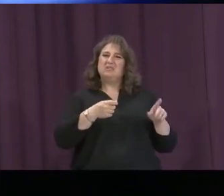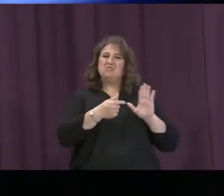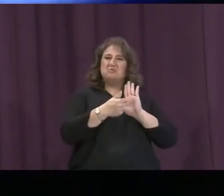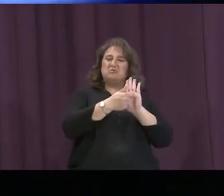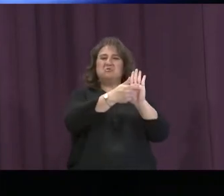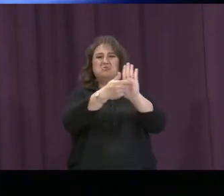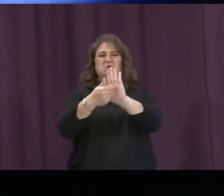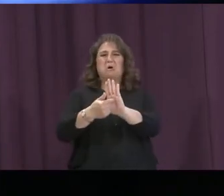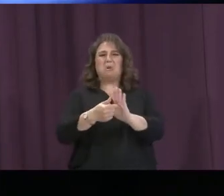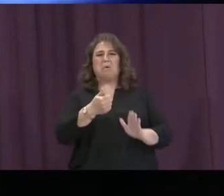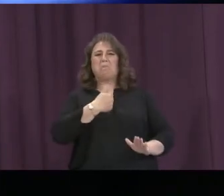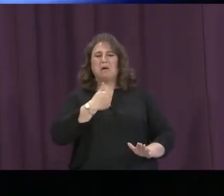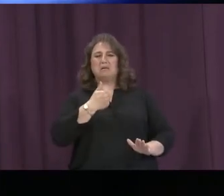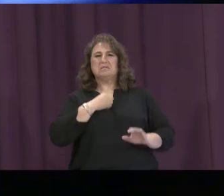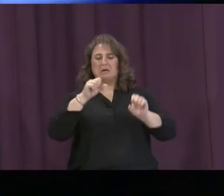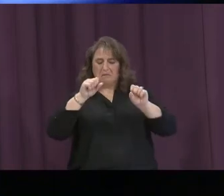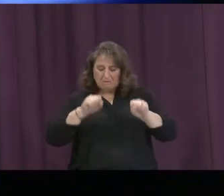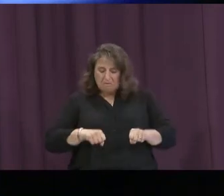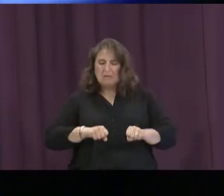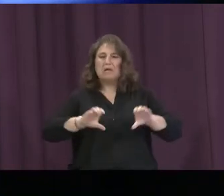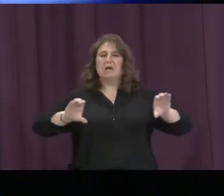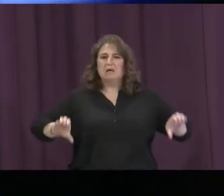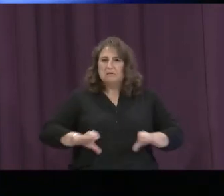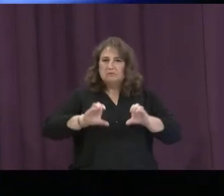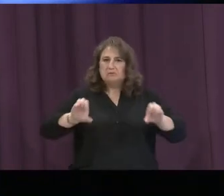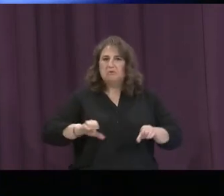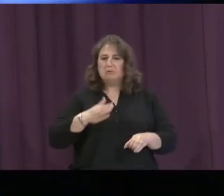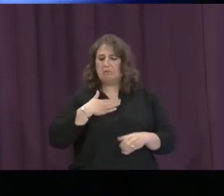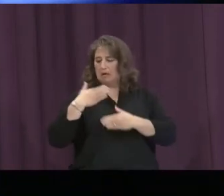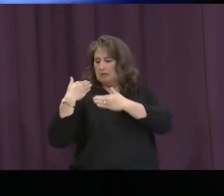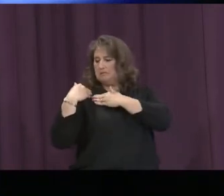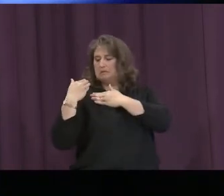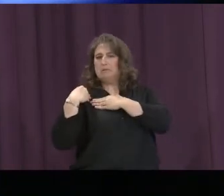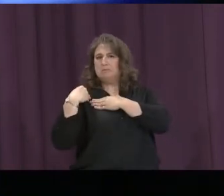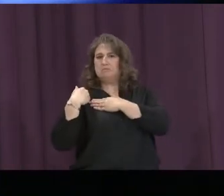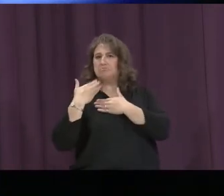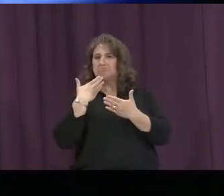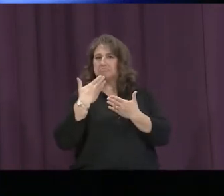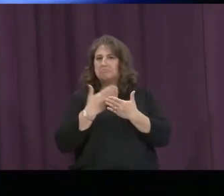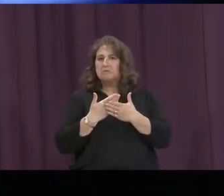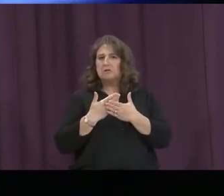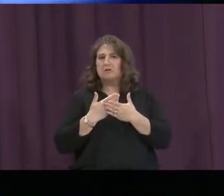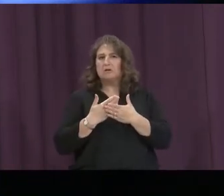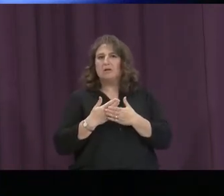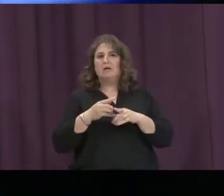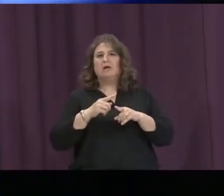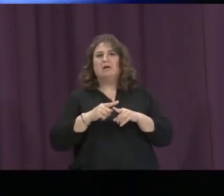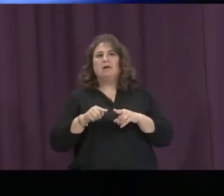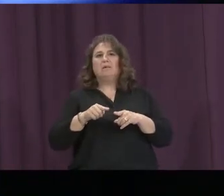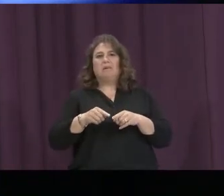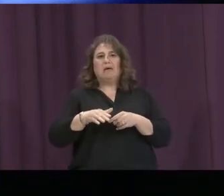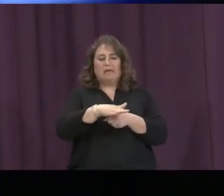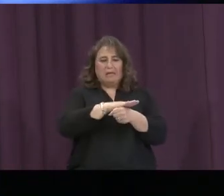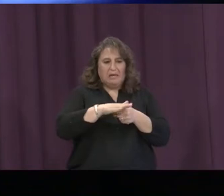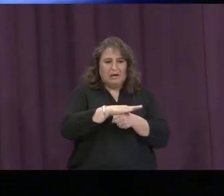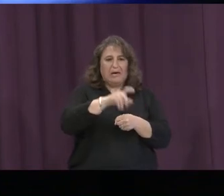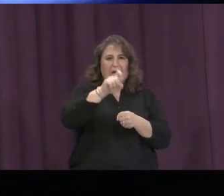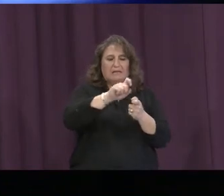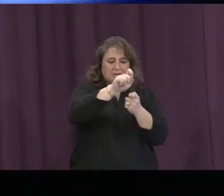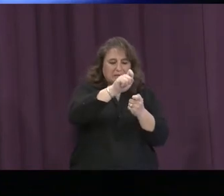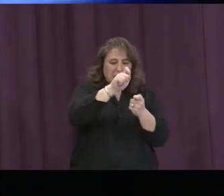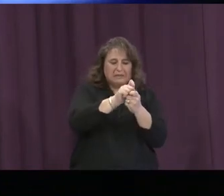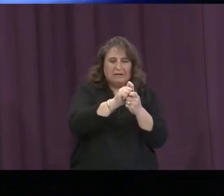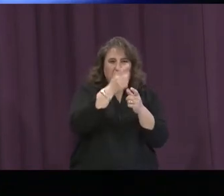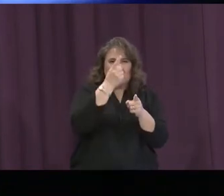understand that different age groups and different professions, they may look at you and say, you know, in this particular area, we have to have this right and you have to do it right the first